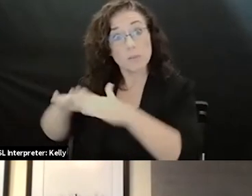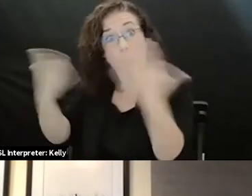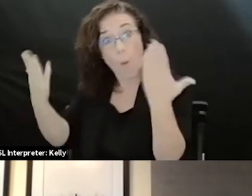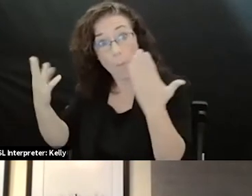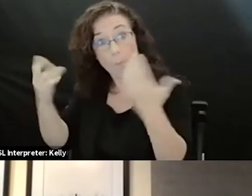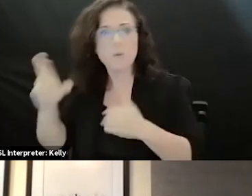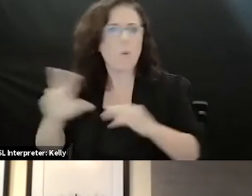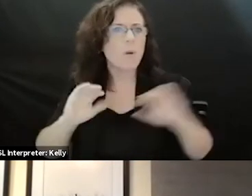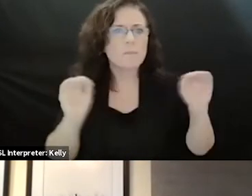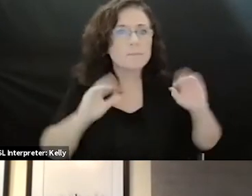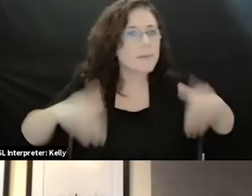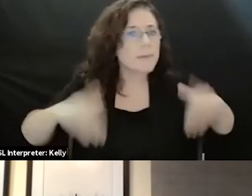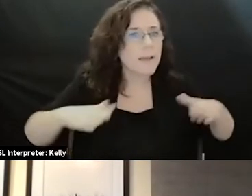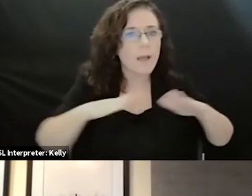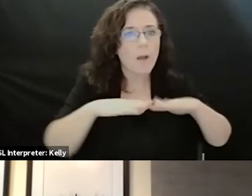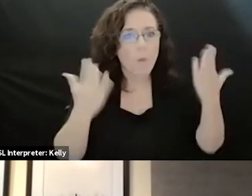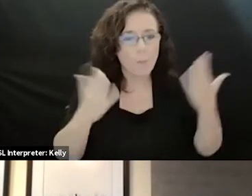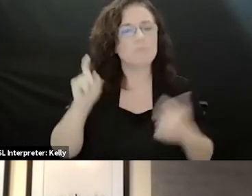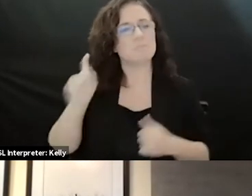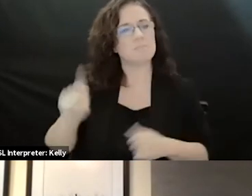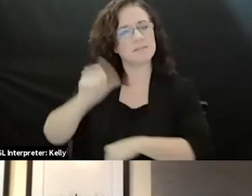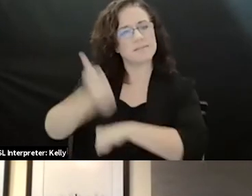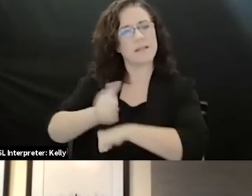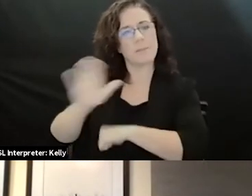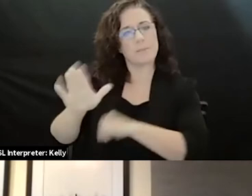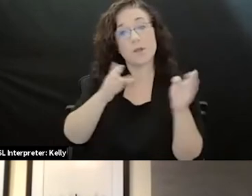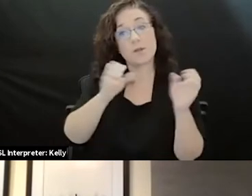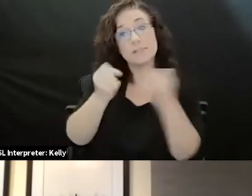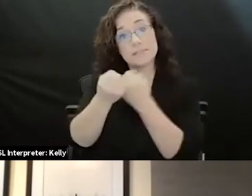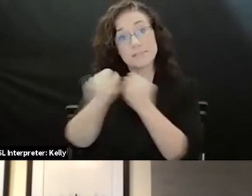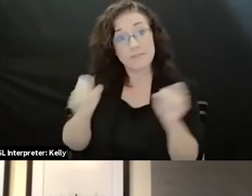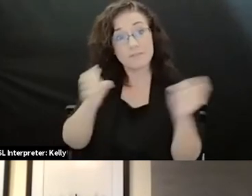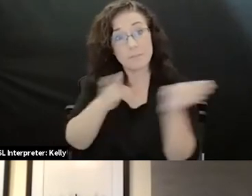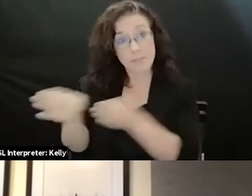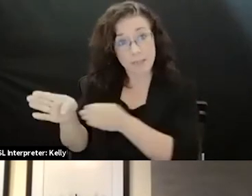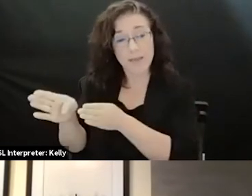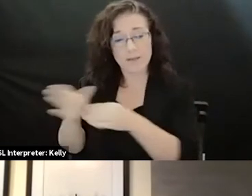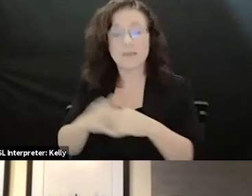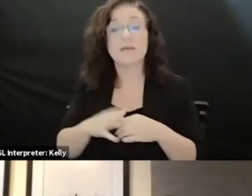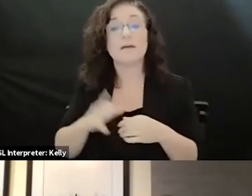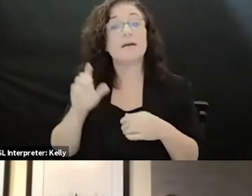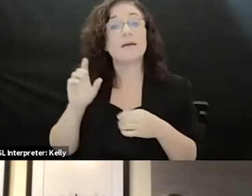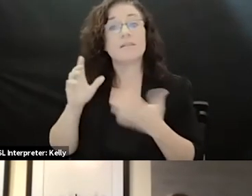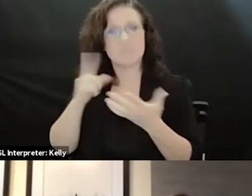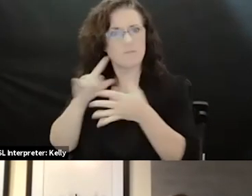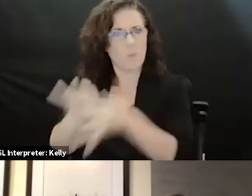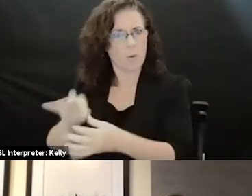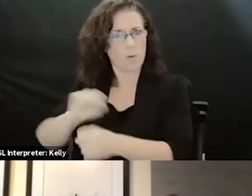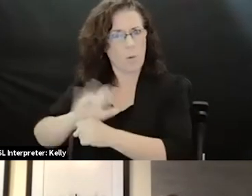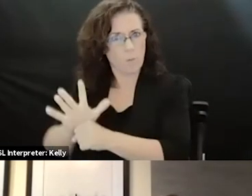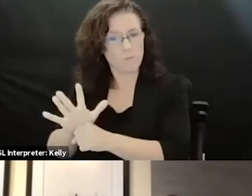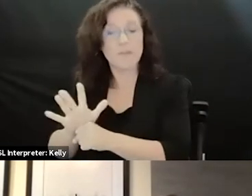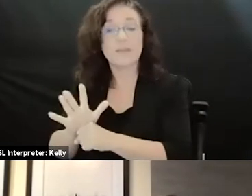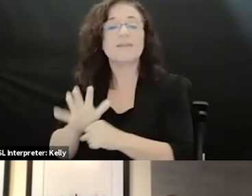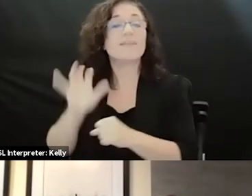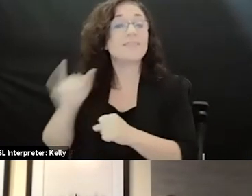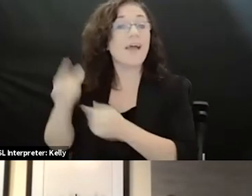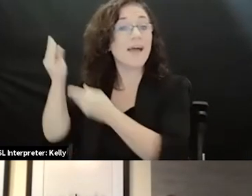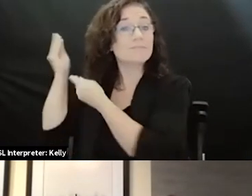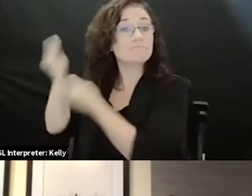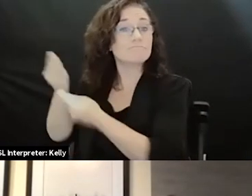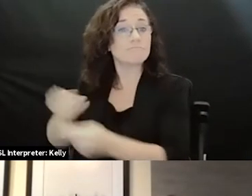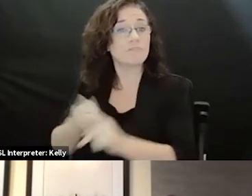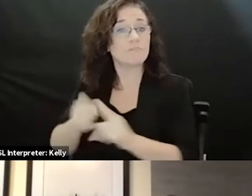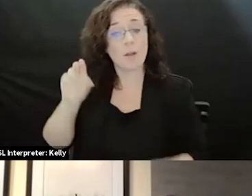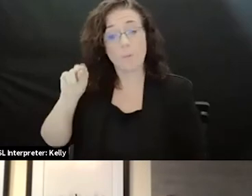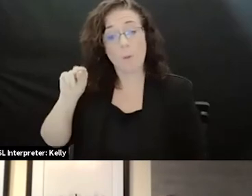a safety plan it includes covet safety plan items includes things that are required for cal osha schools that have